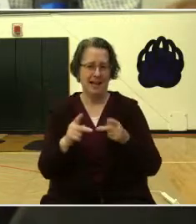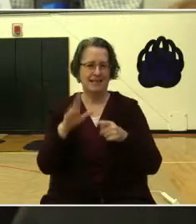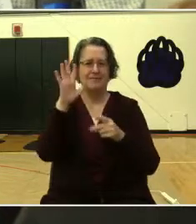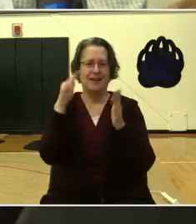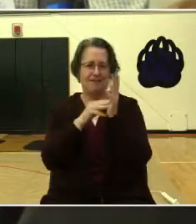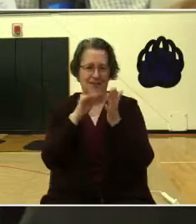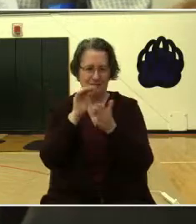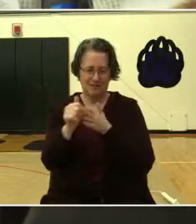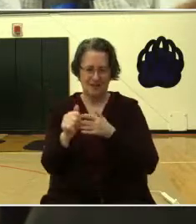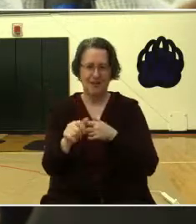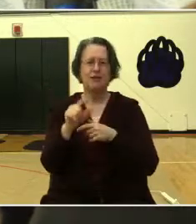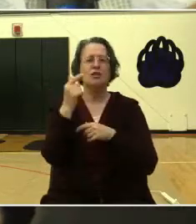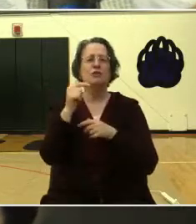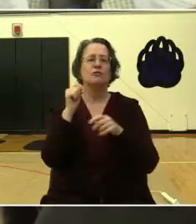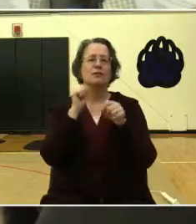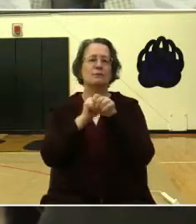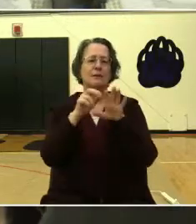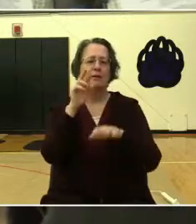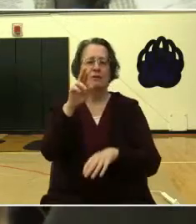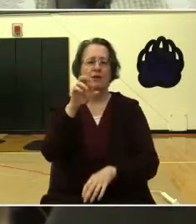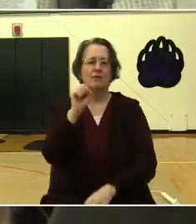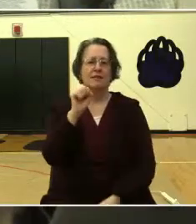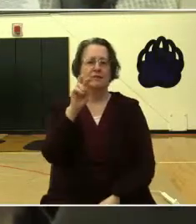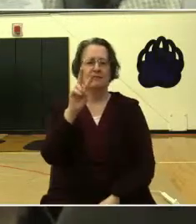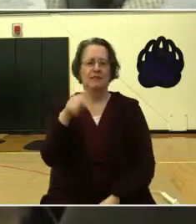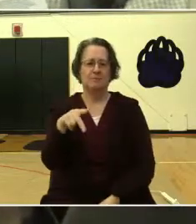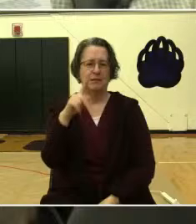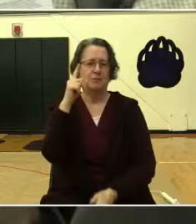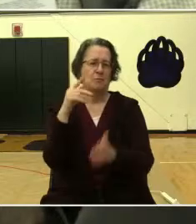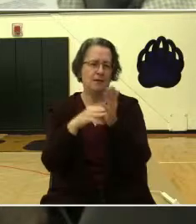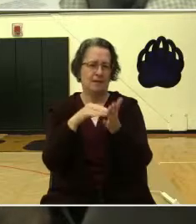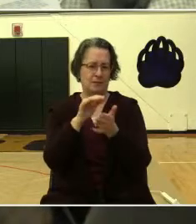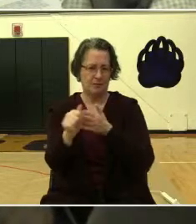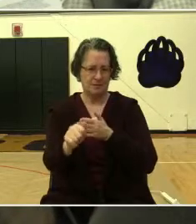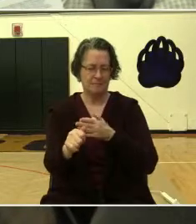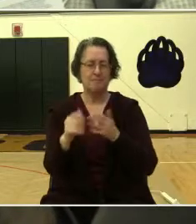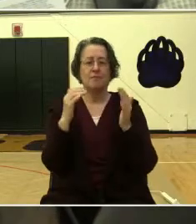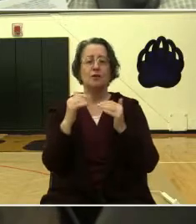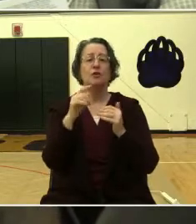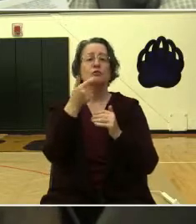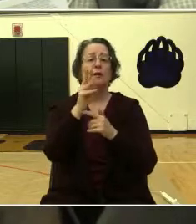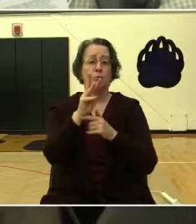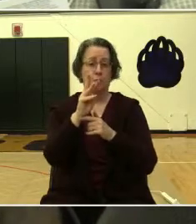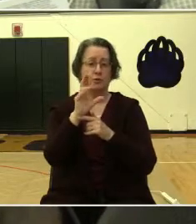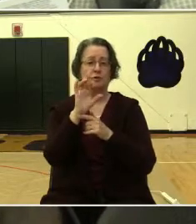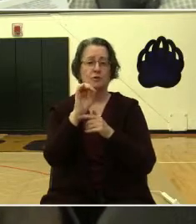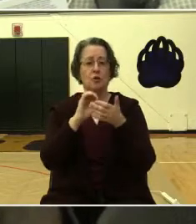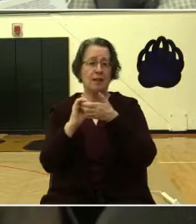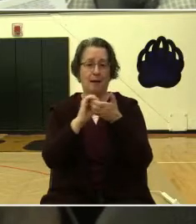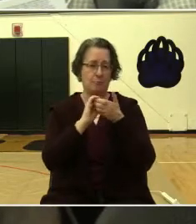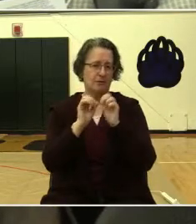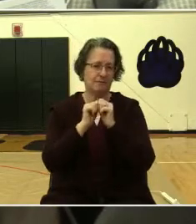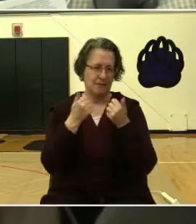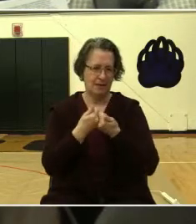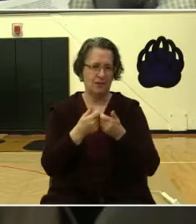$5,000 Green Mountain RSVP $1,000 groundworks collaborative